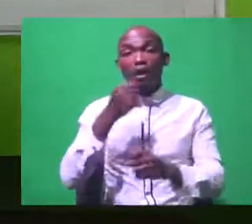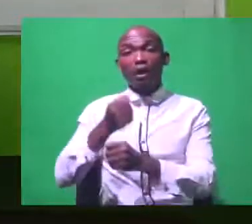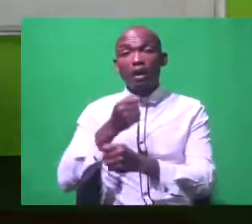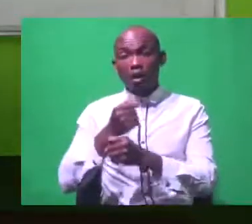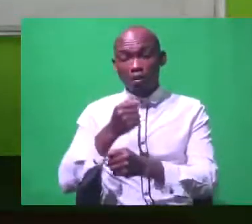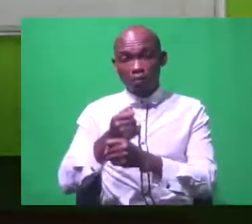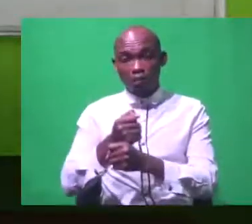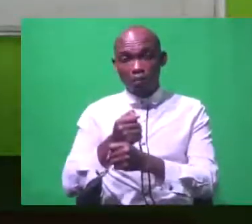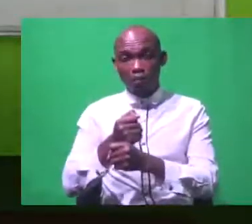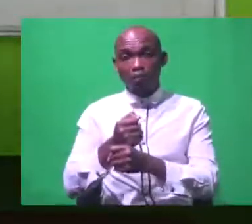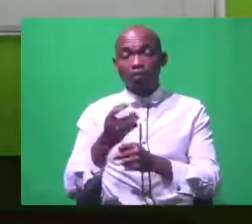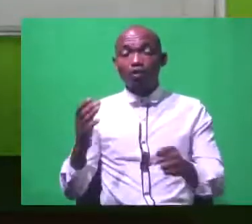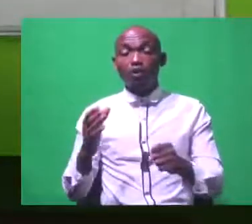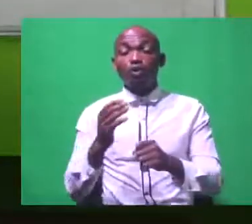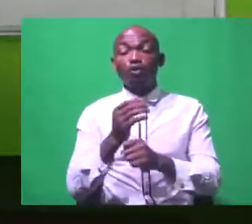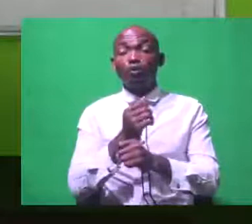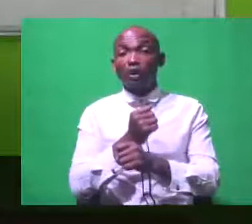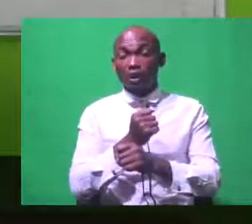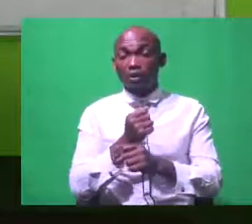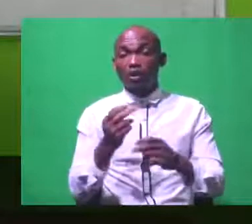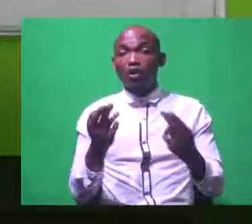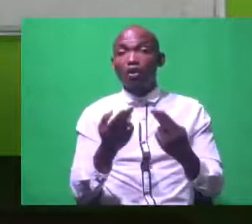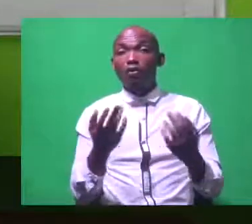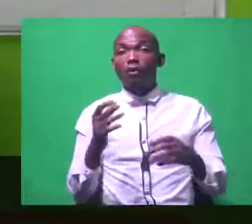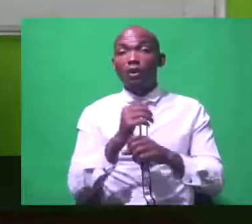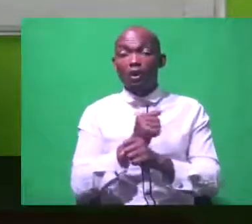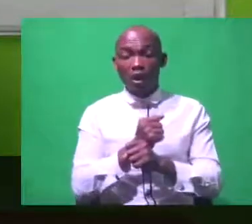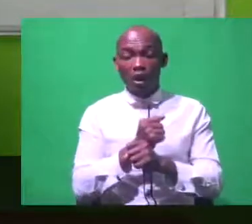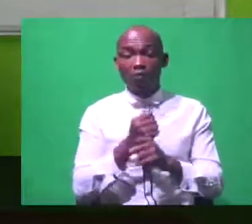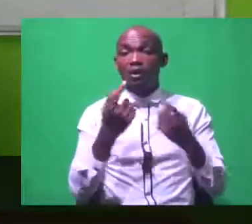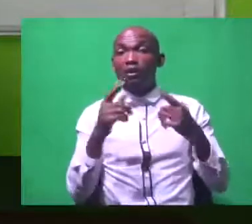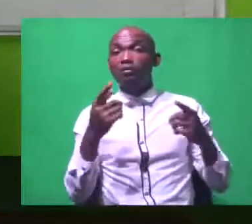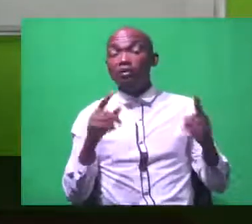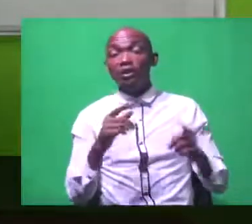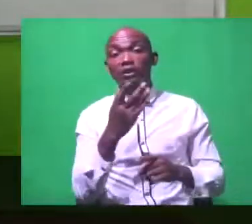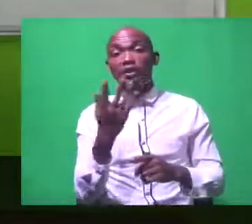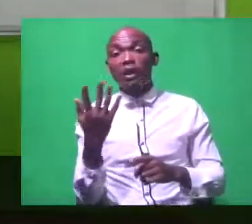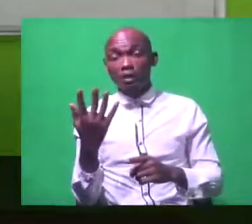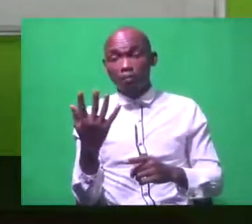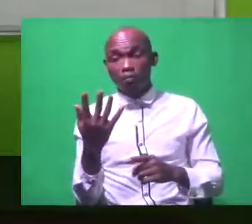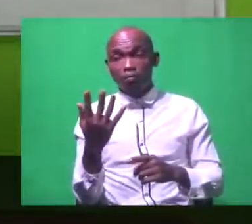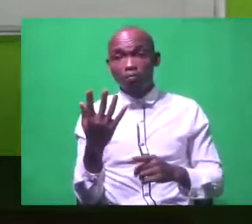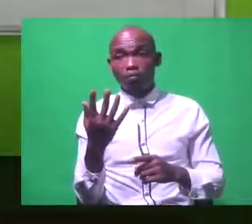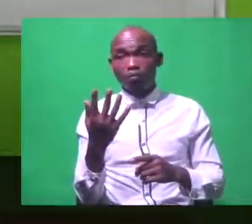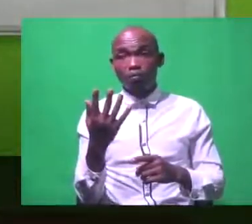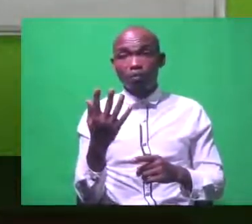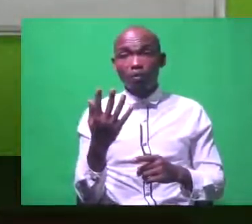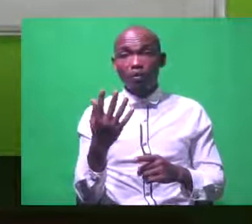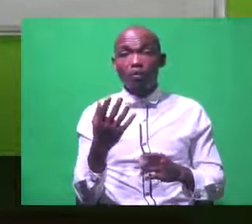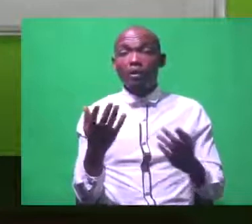labor, we can have different types of human labor. We can